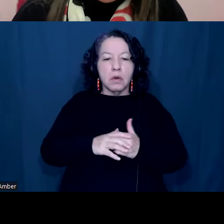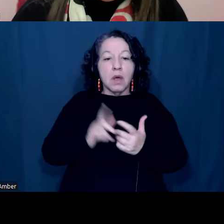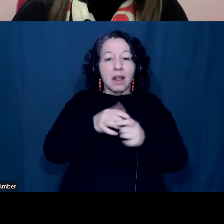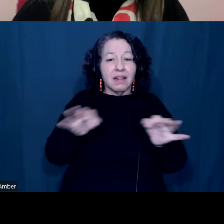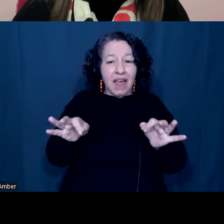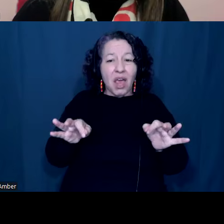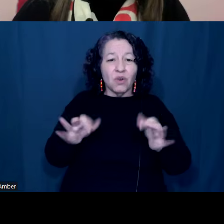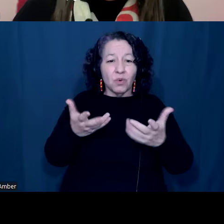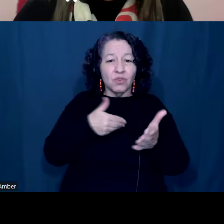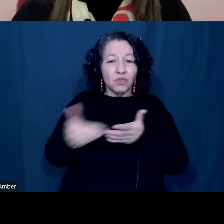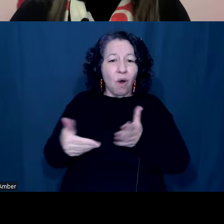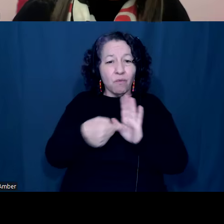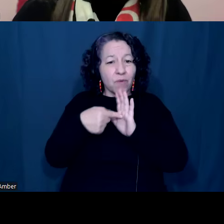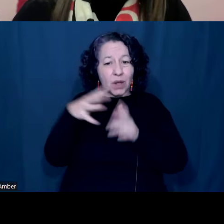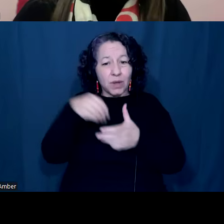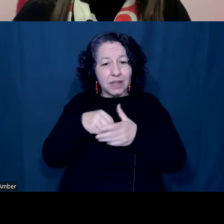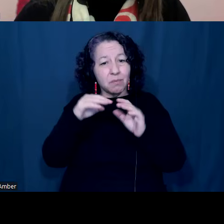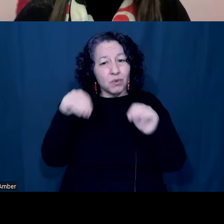reflected